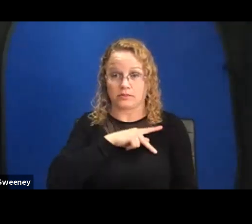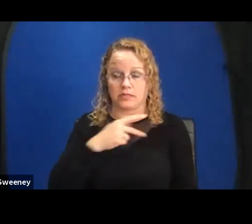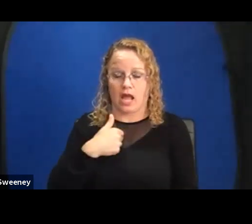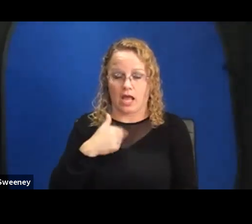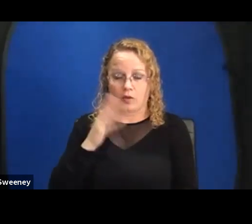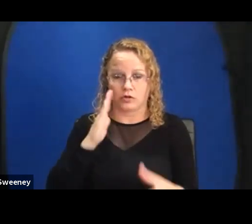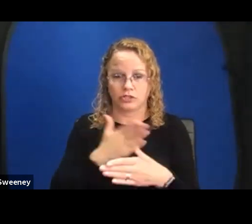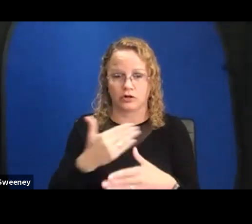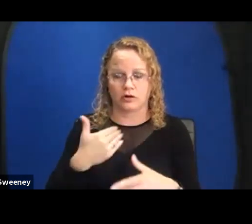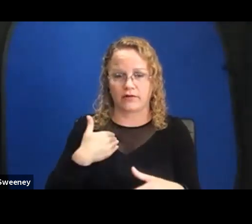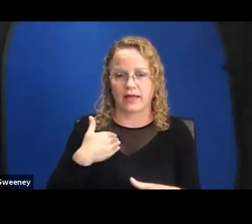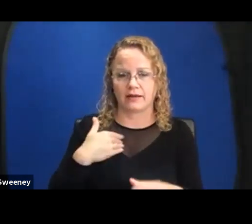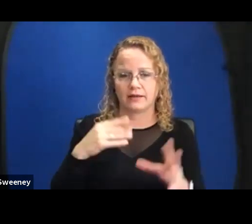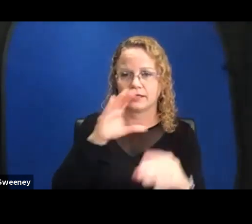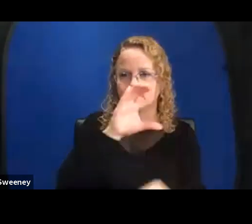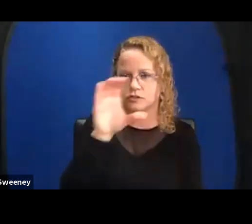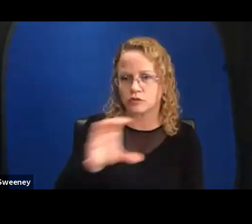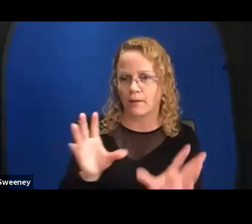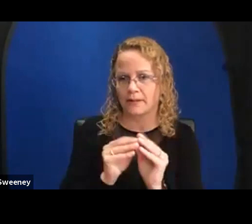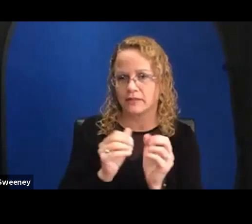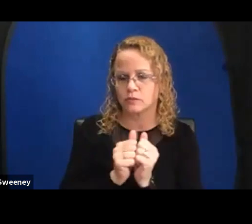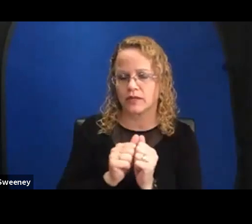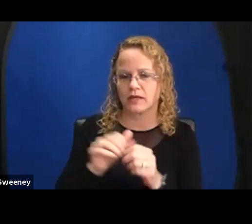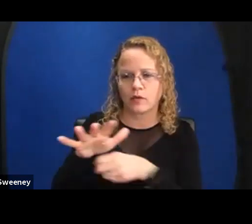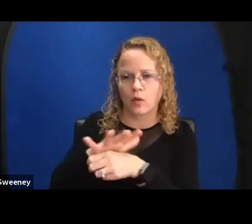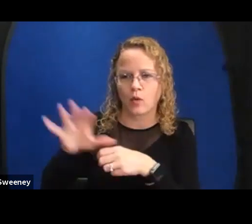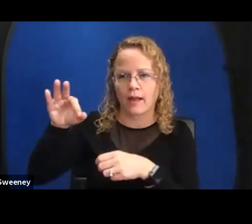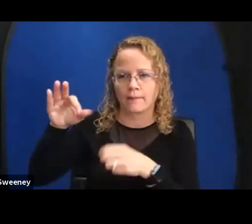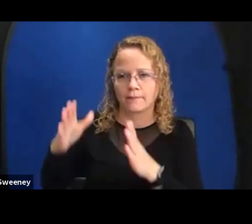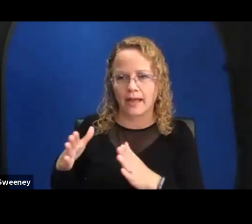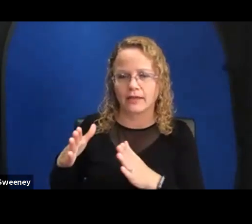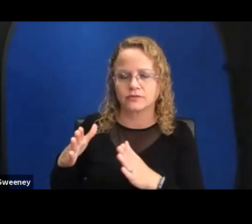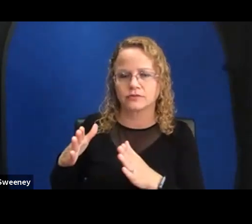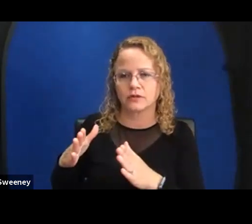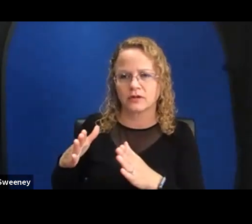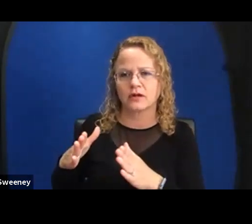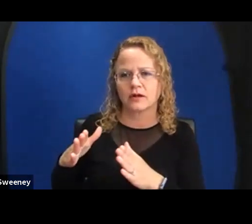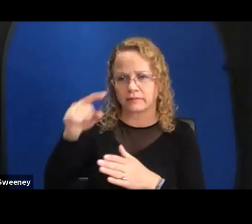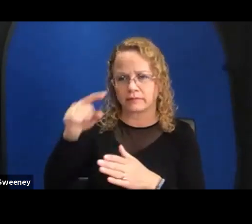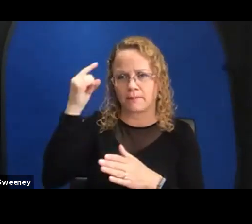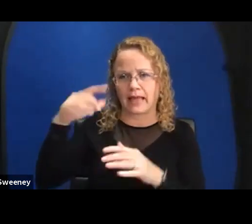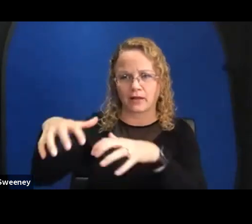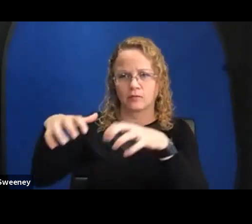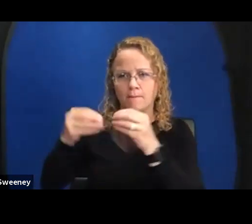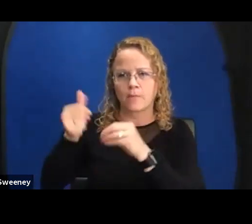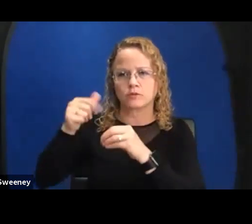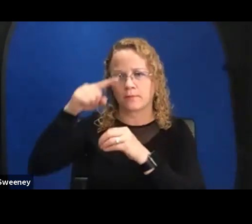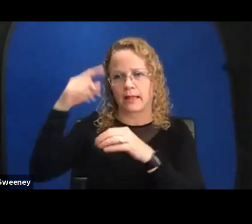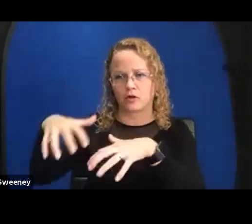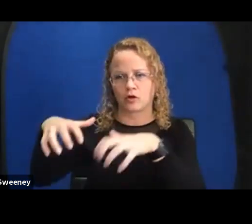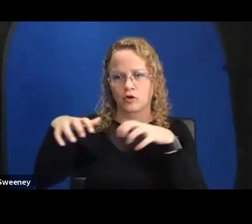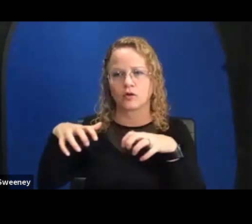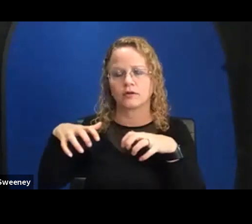had Zooms with local pastors of predominantly Black congregations,